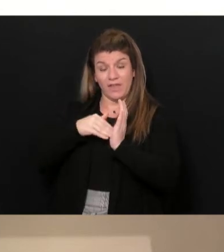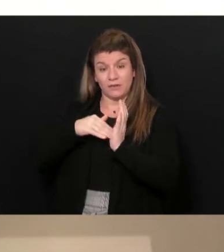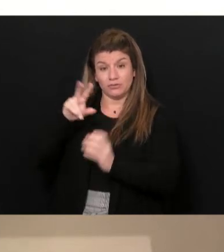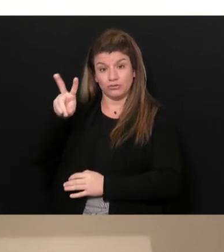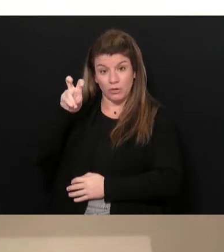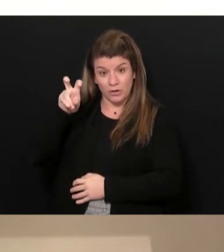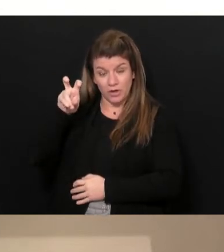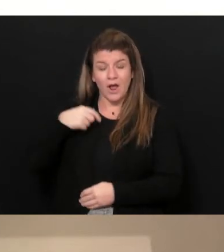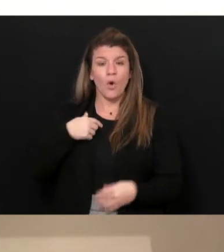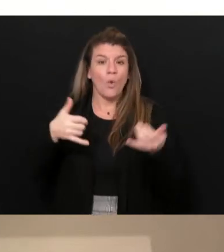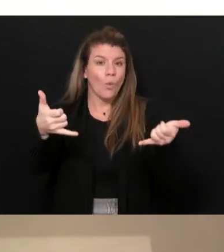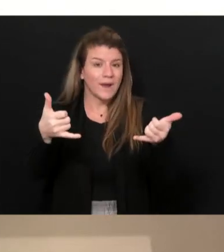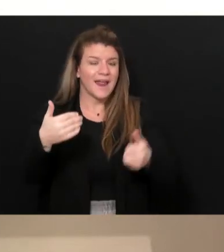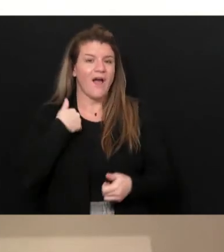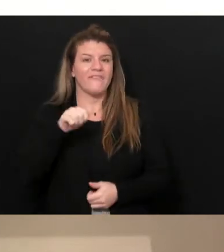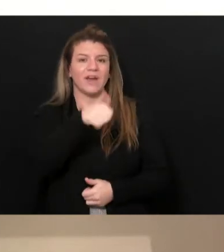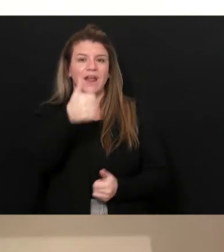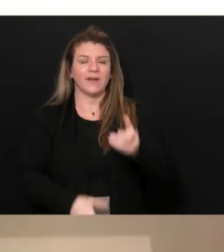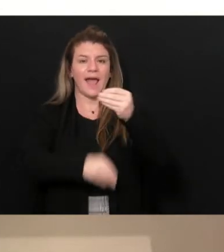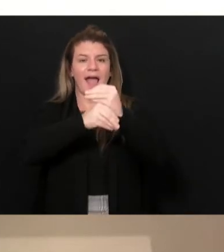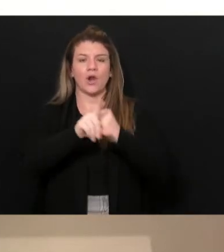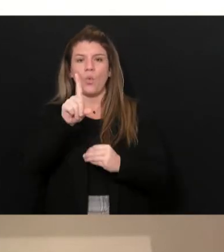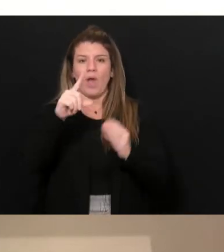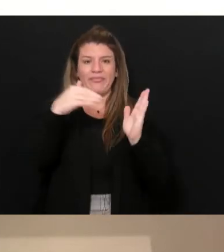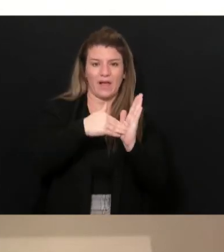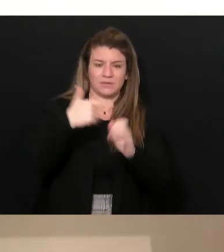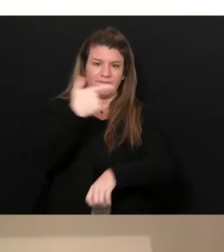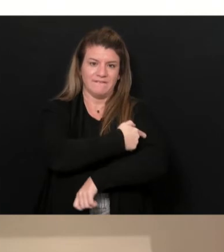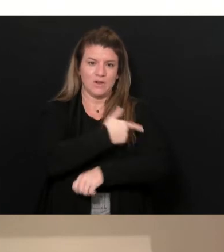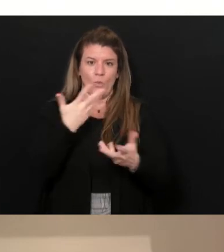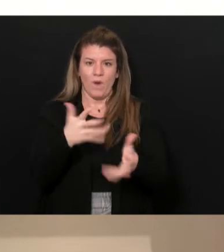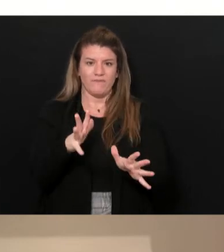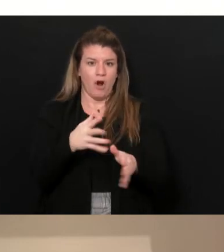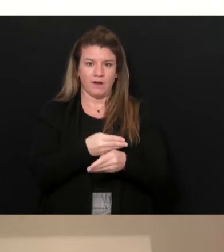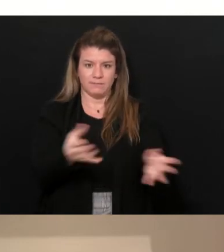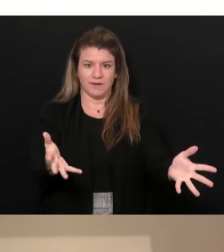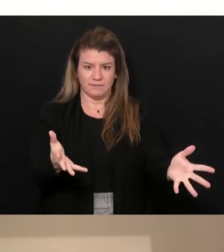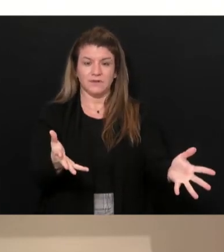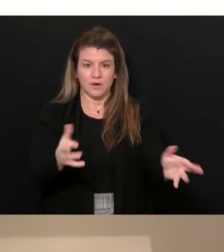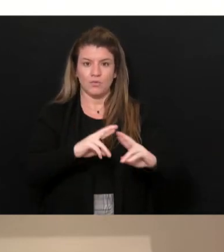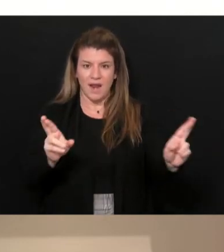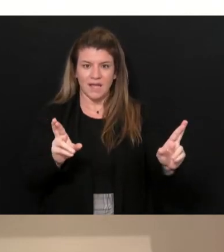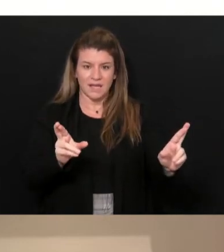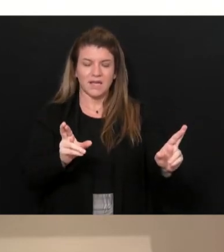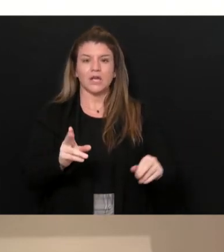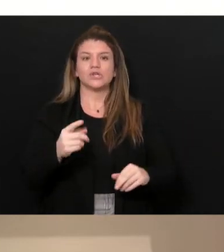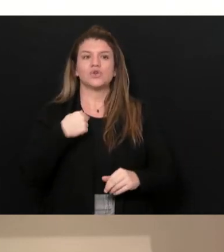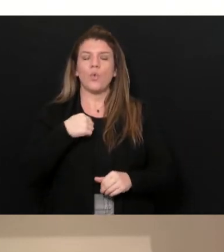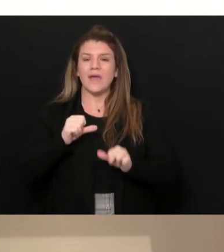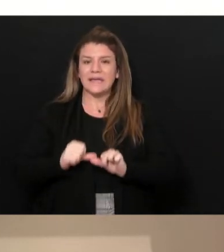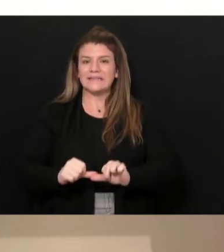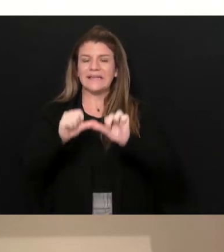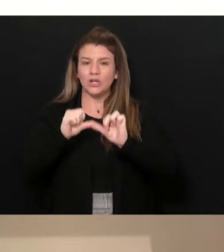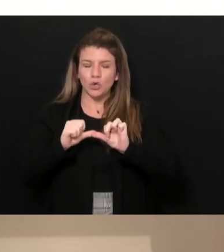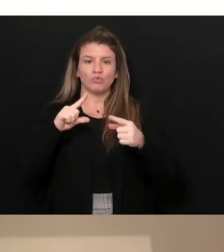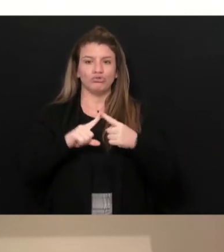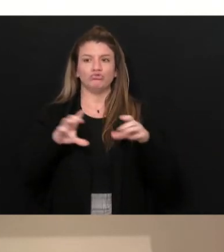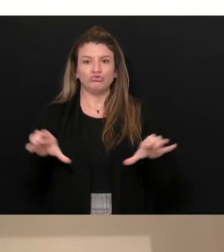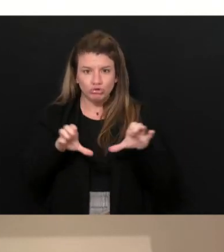52,200, we now have another 1,000 vaccines that have been reported to go into arms. So we continue to press